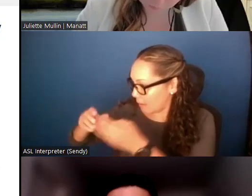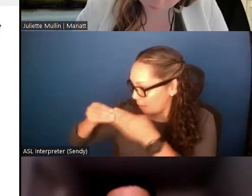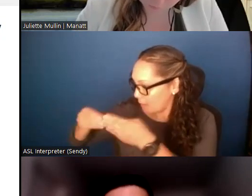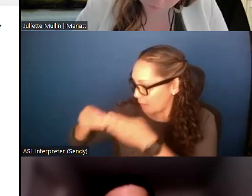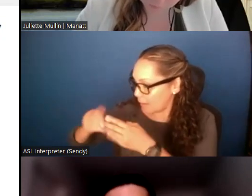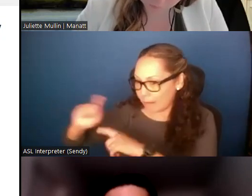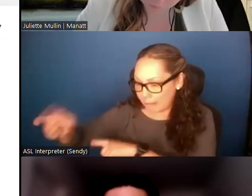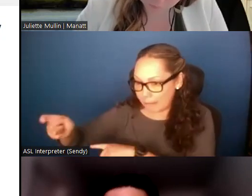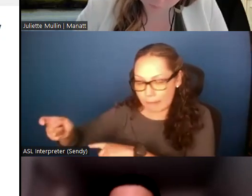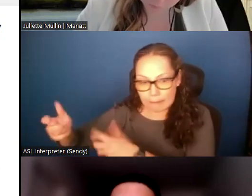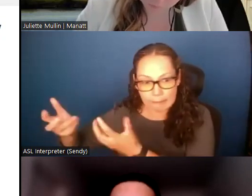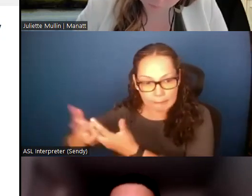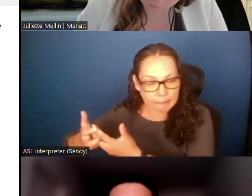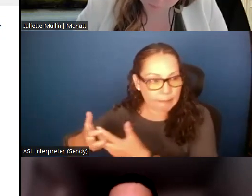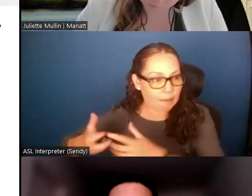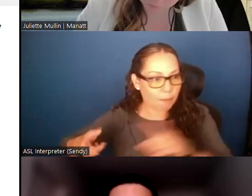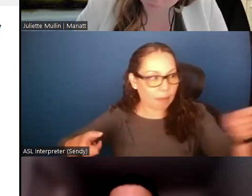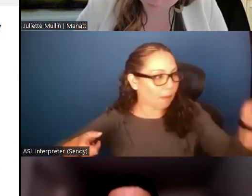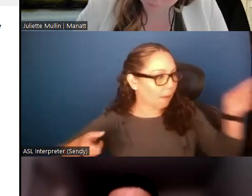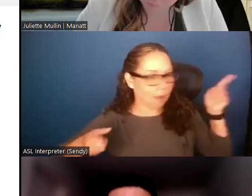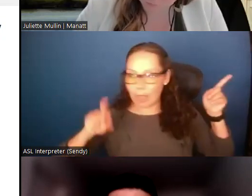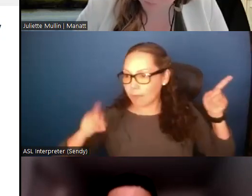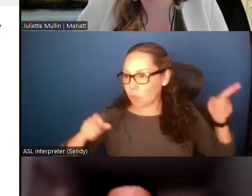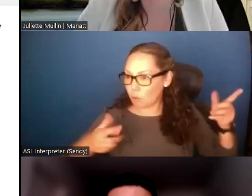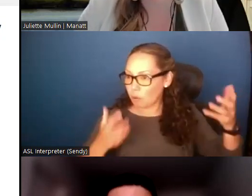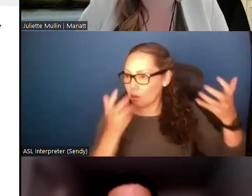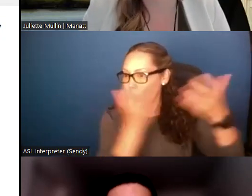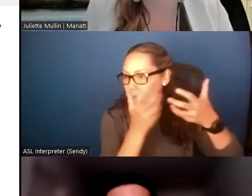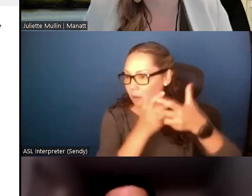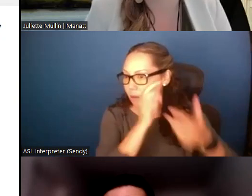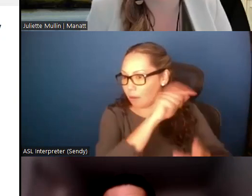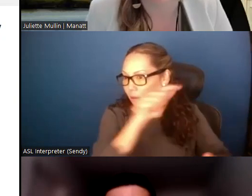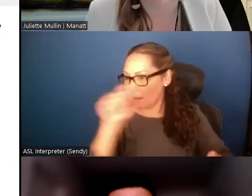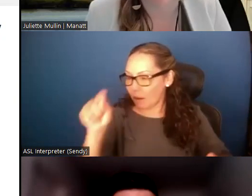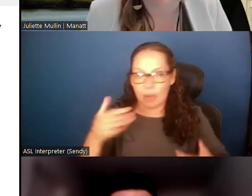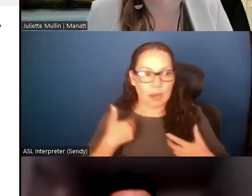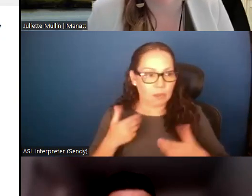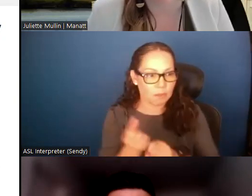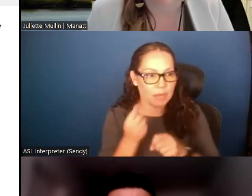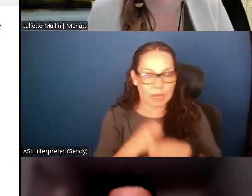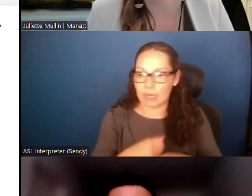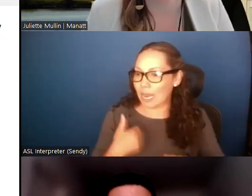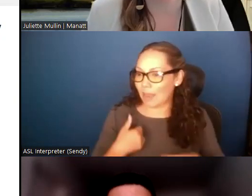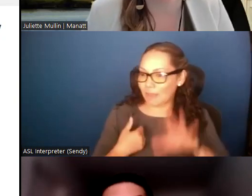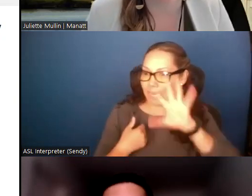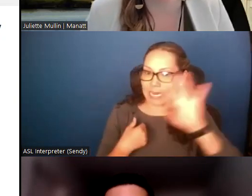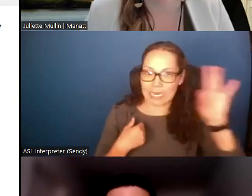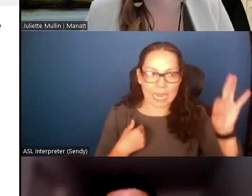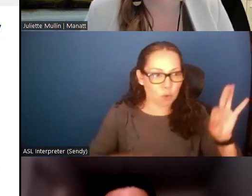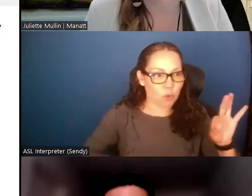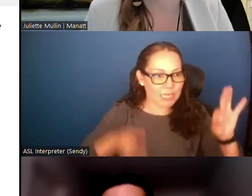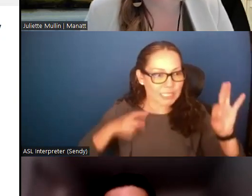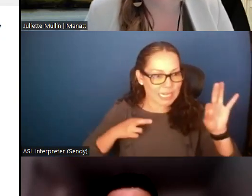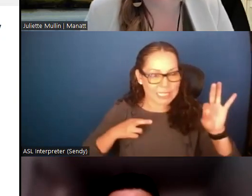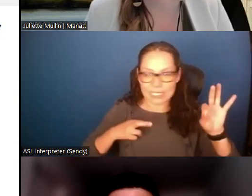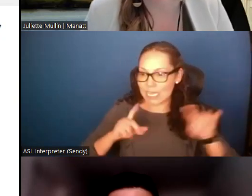again, we come into that, how do I feasibly make that happen for everybody when I have 99 residents and they all have